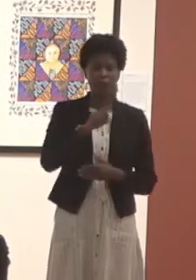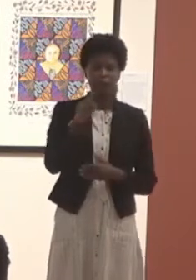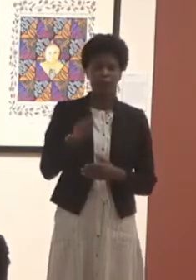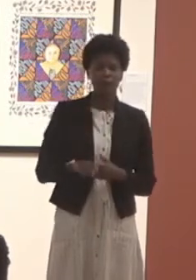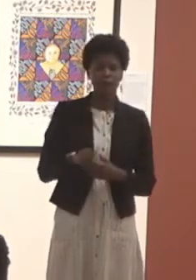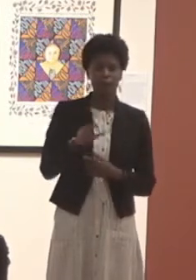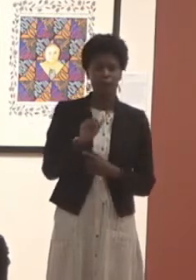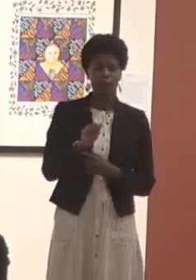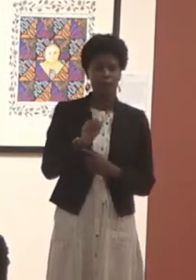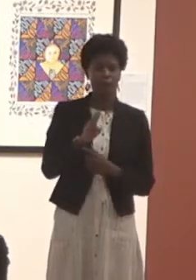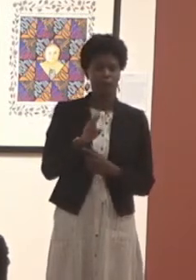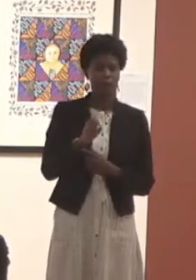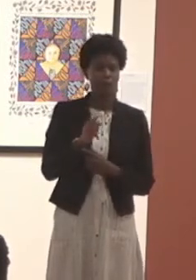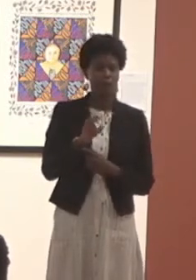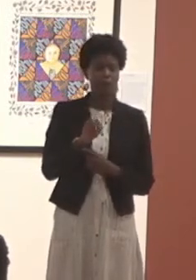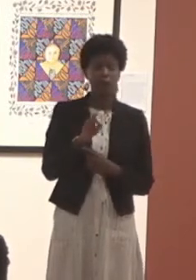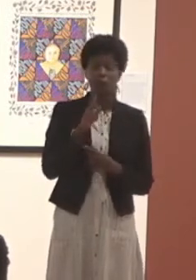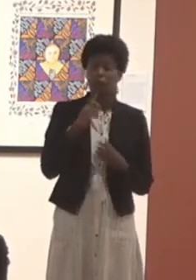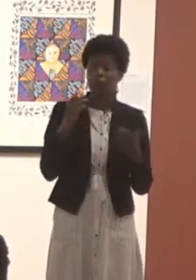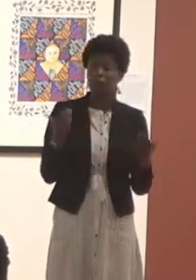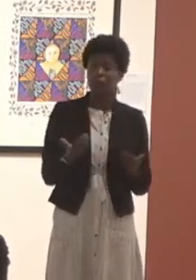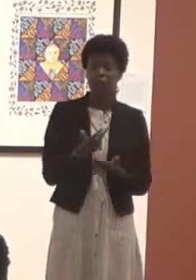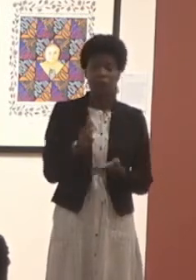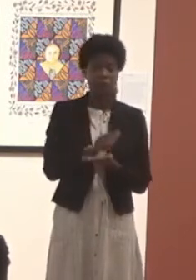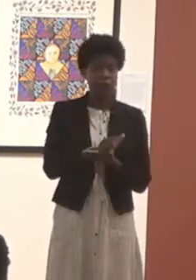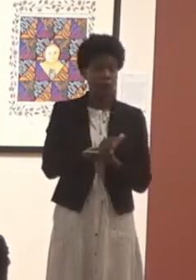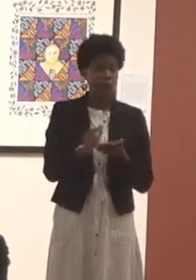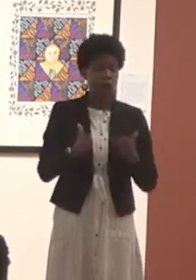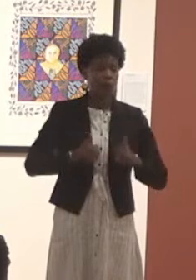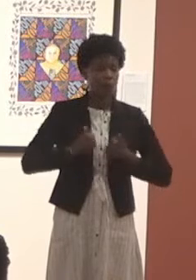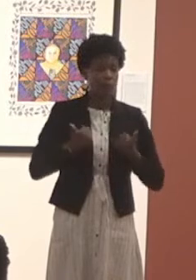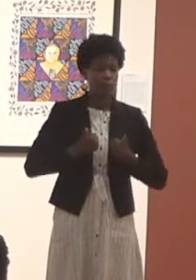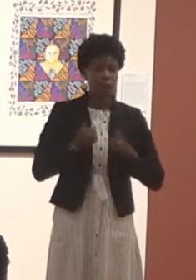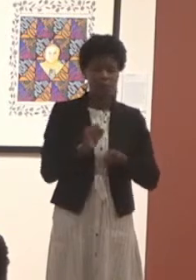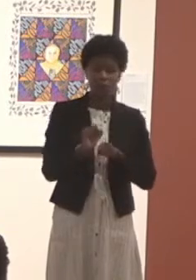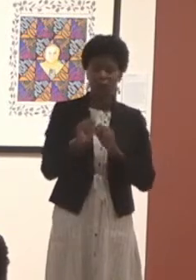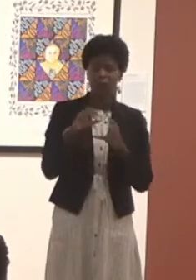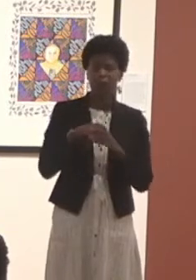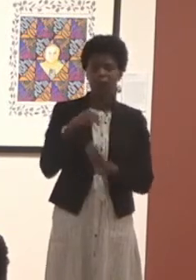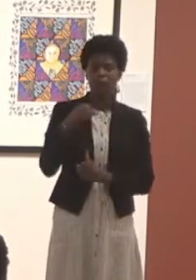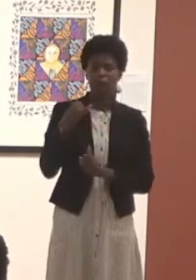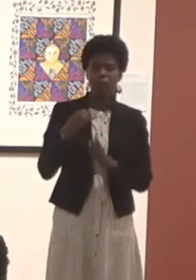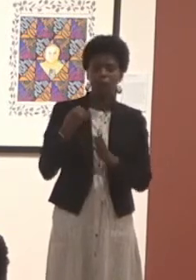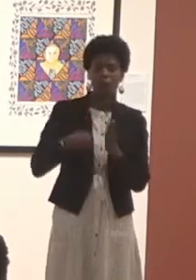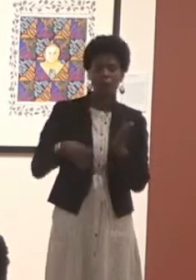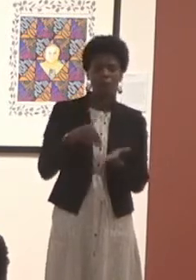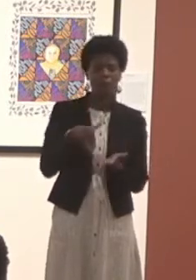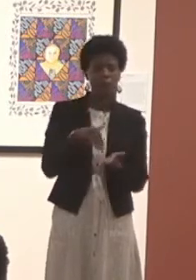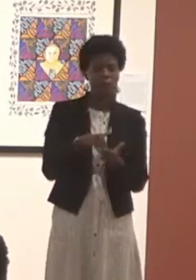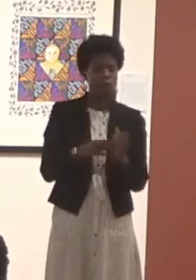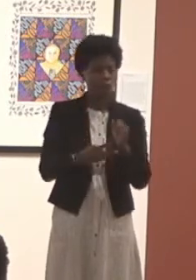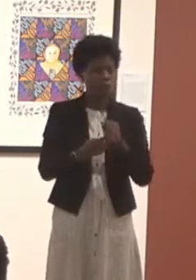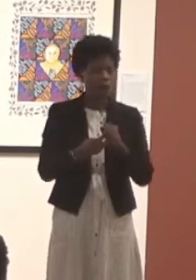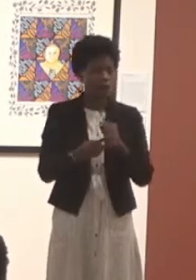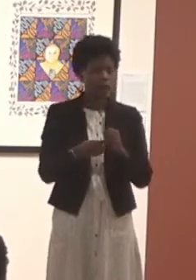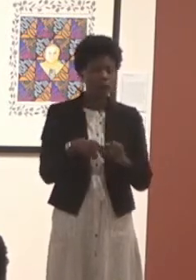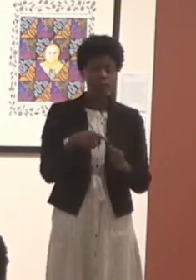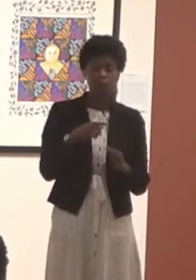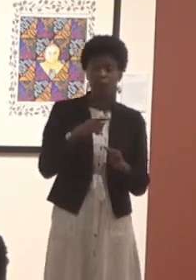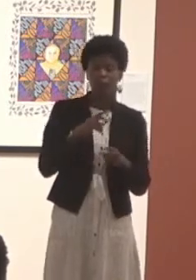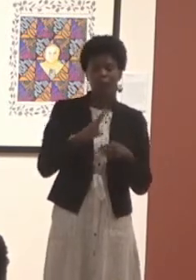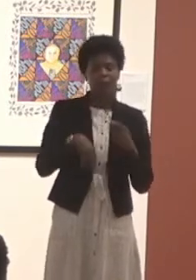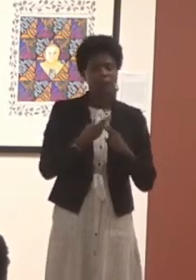Austin. She'll be here for 3-week residencies, working in the center's archives on Afro-Brazilian art practices and